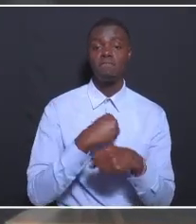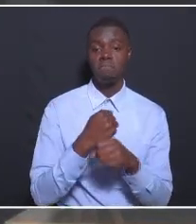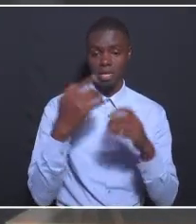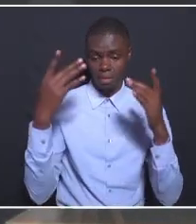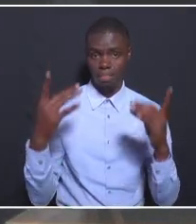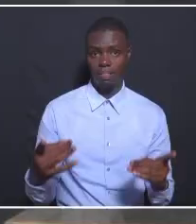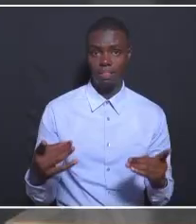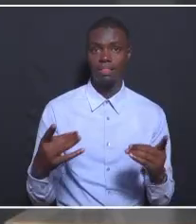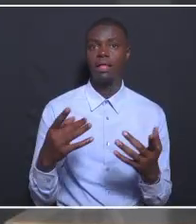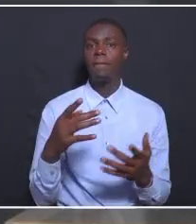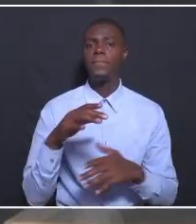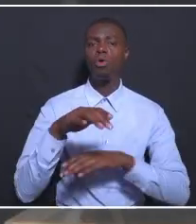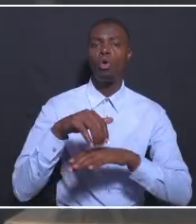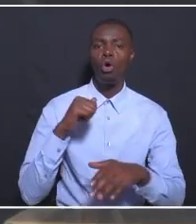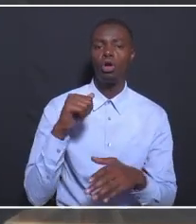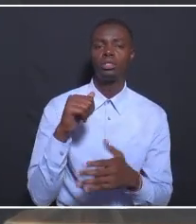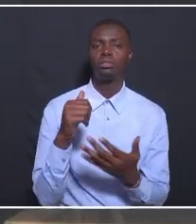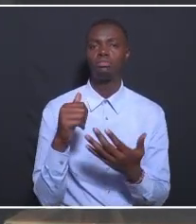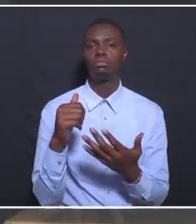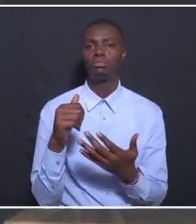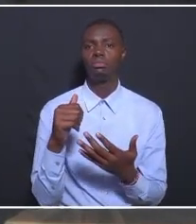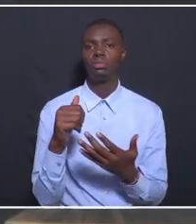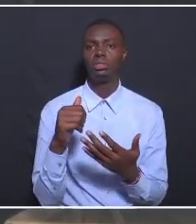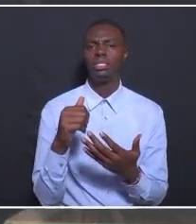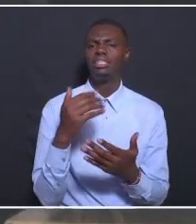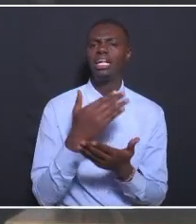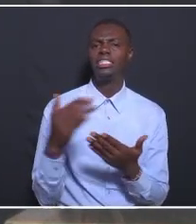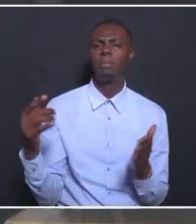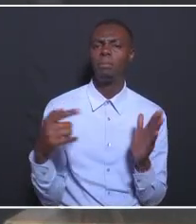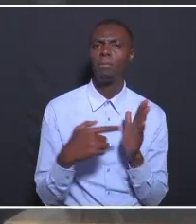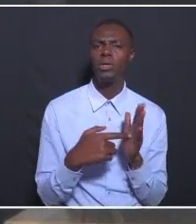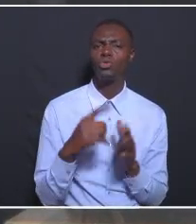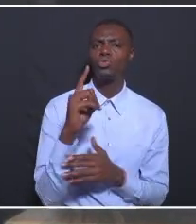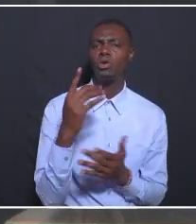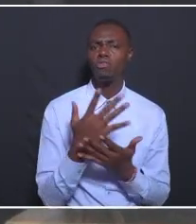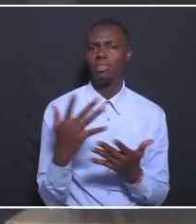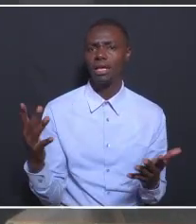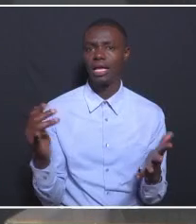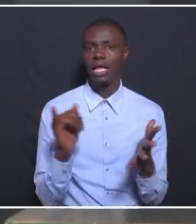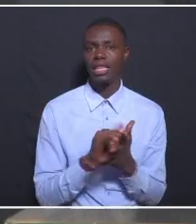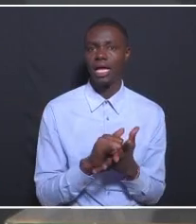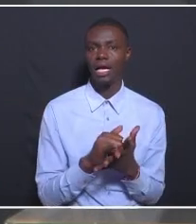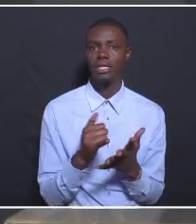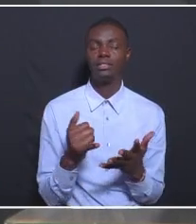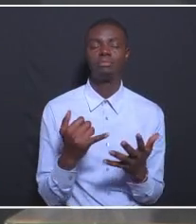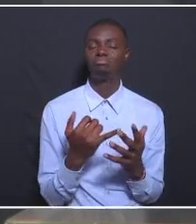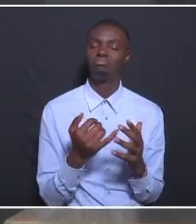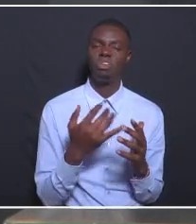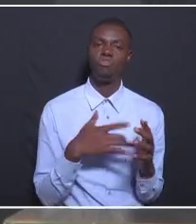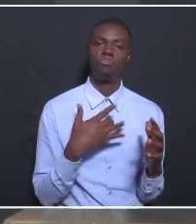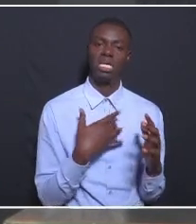decisions, being called on set. At some point, it was one of the things that we found very